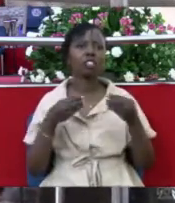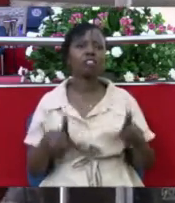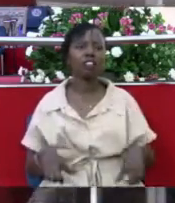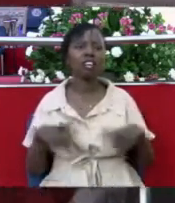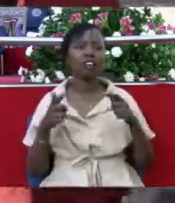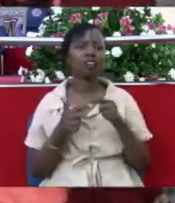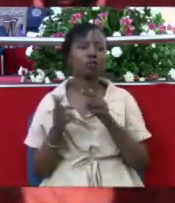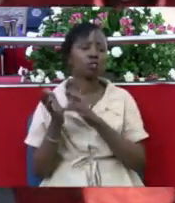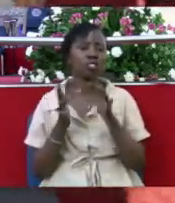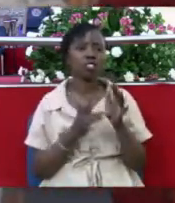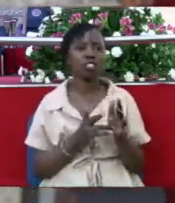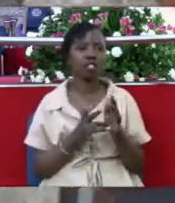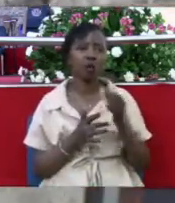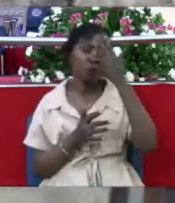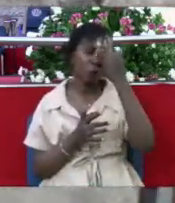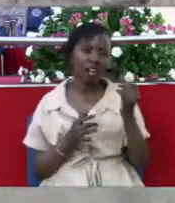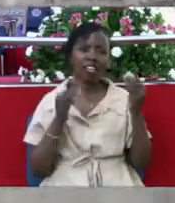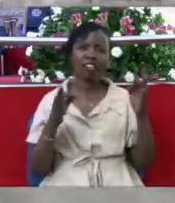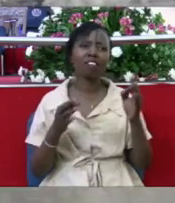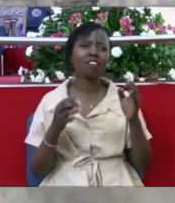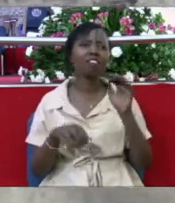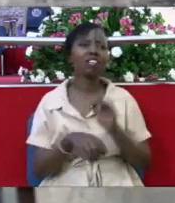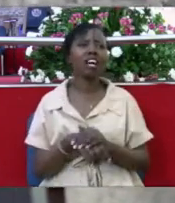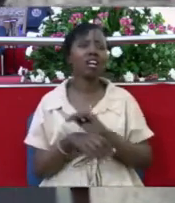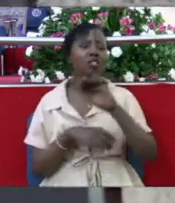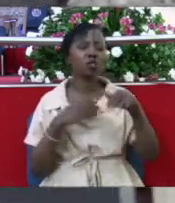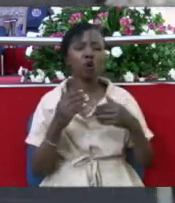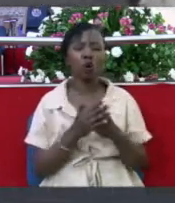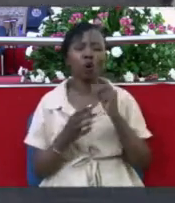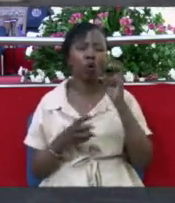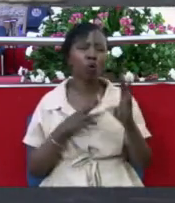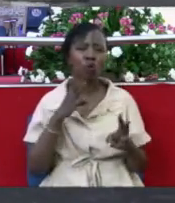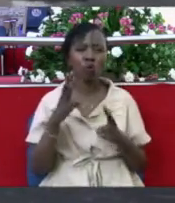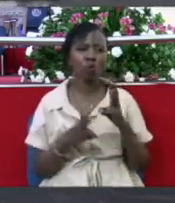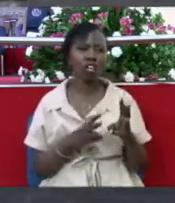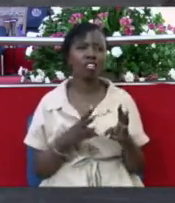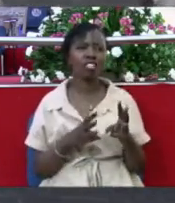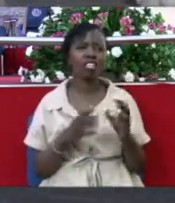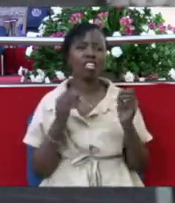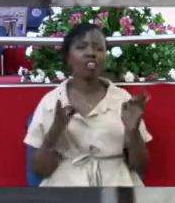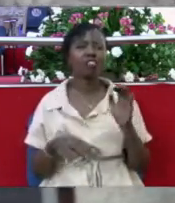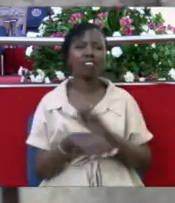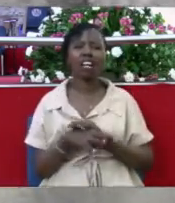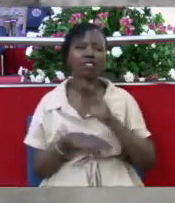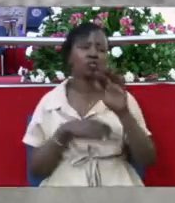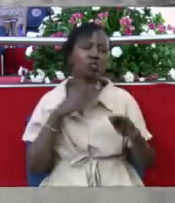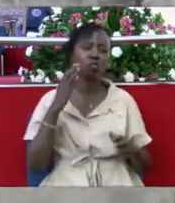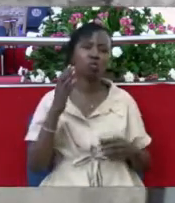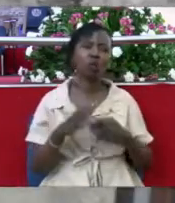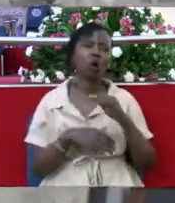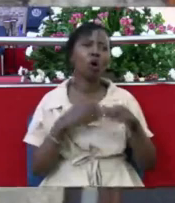Because if you gain the entire world, you gain all the wealth and all the riches and all